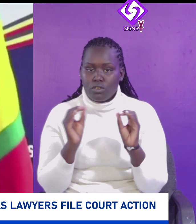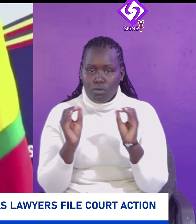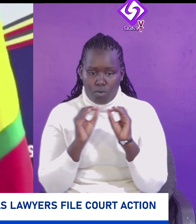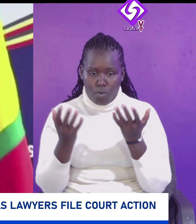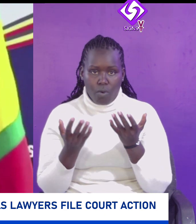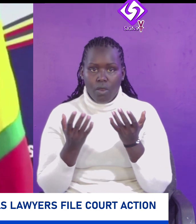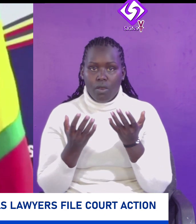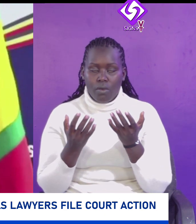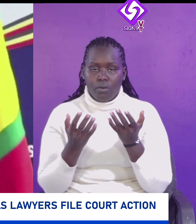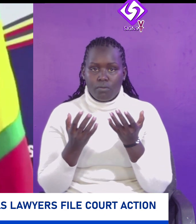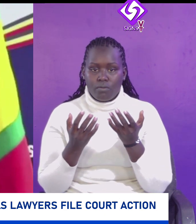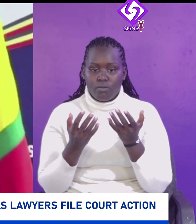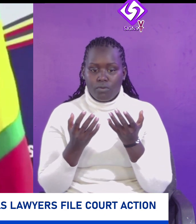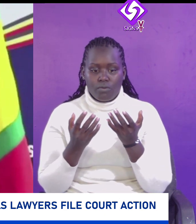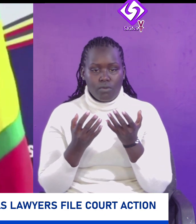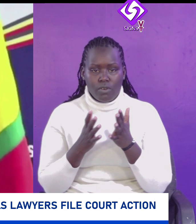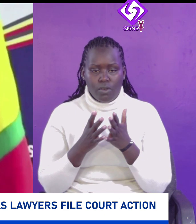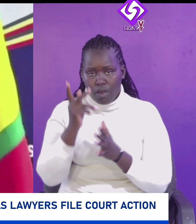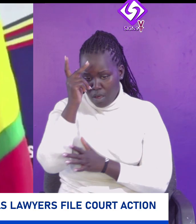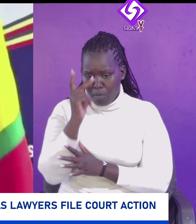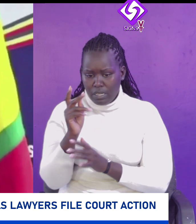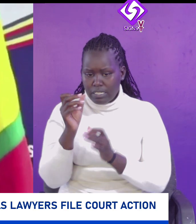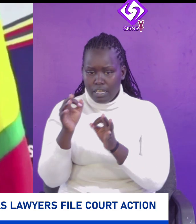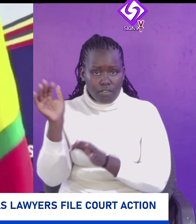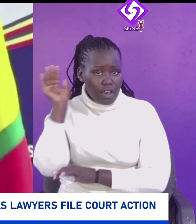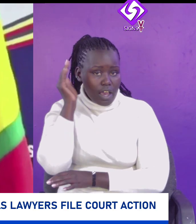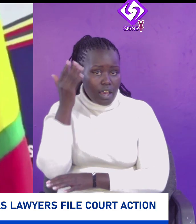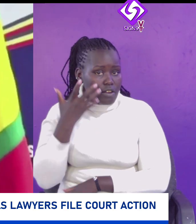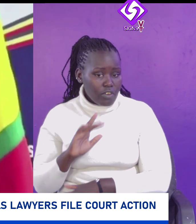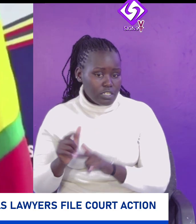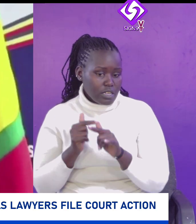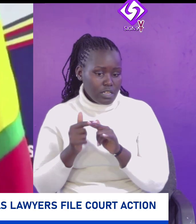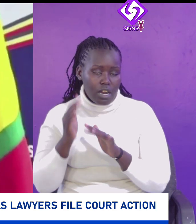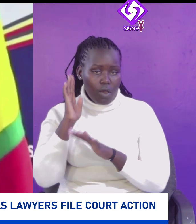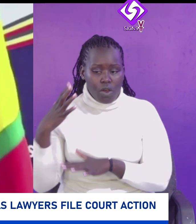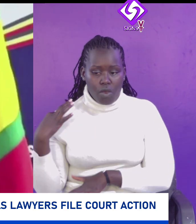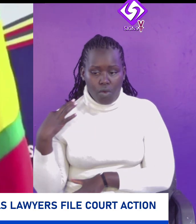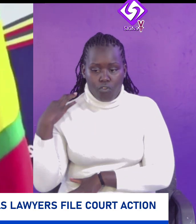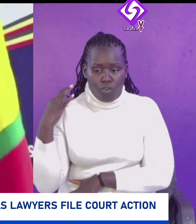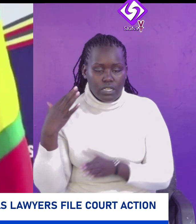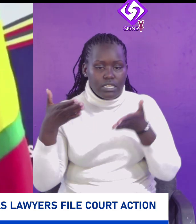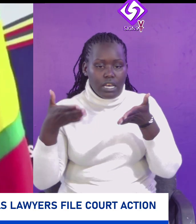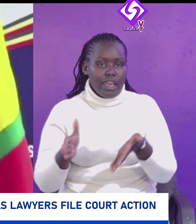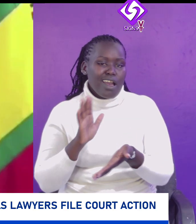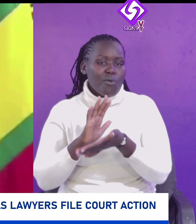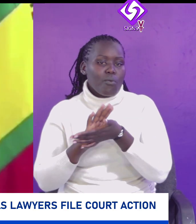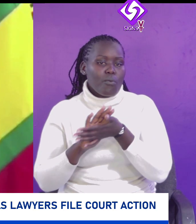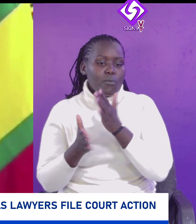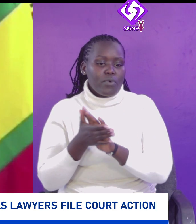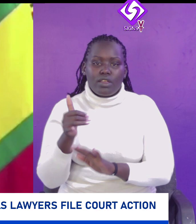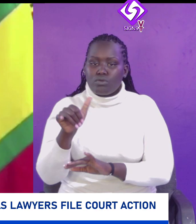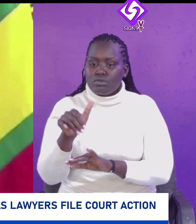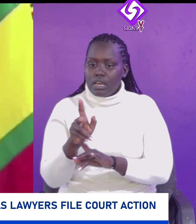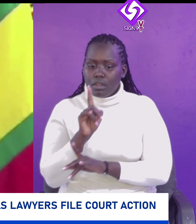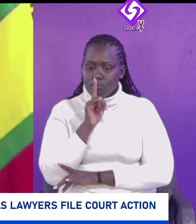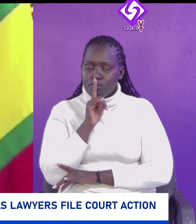accused by police. If I had it, I would volunteer it here without any reservations. I